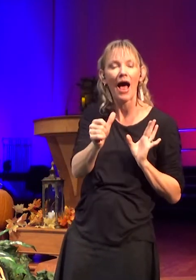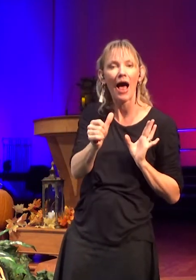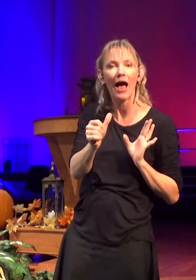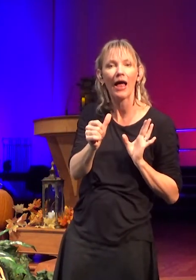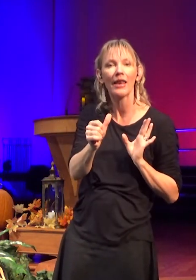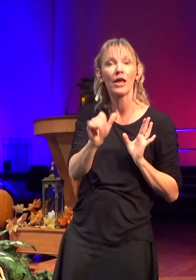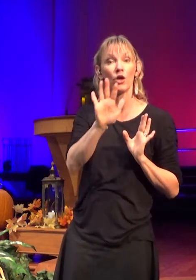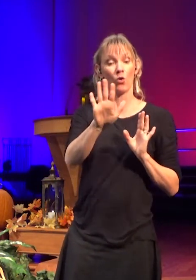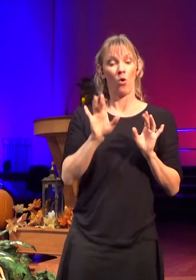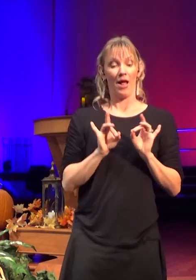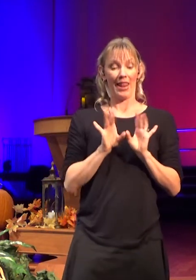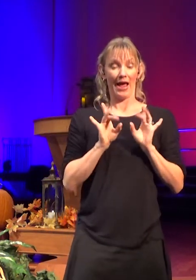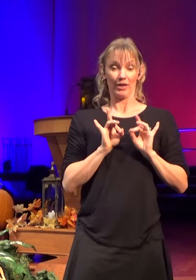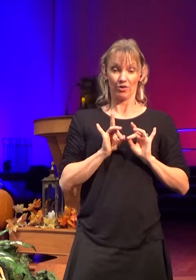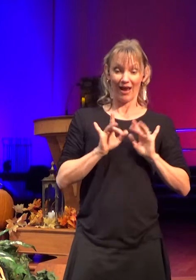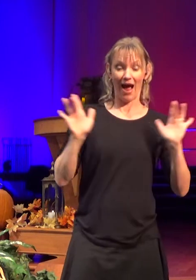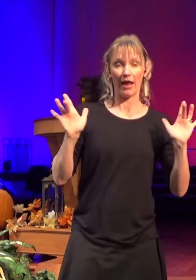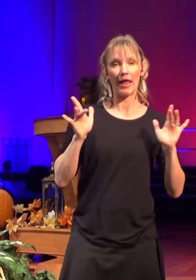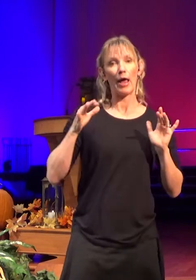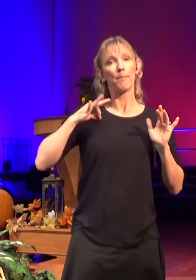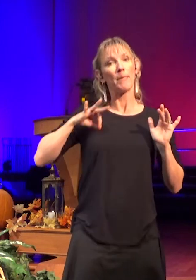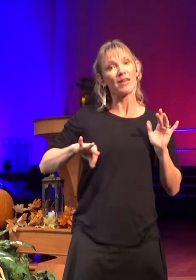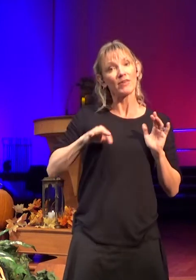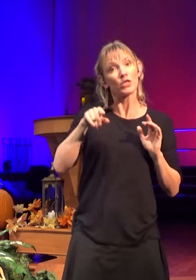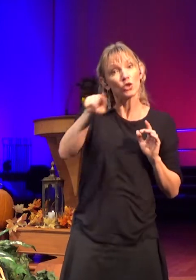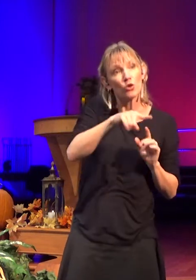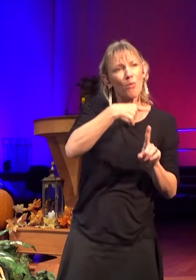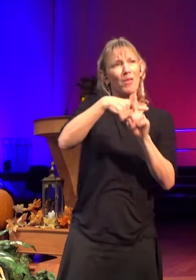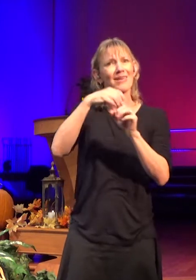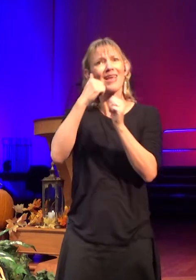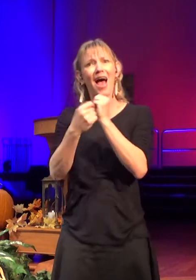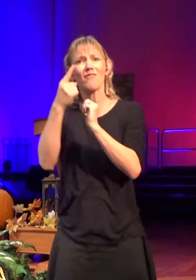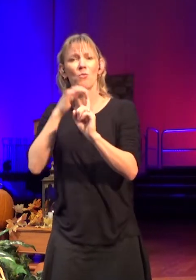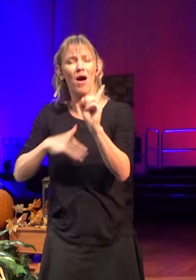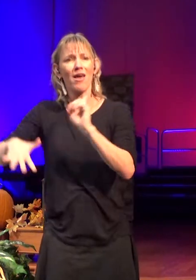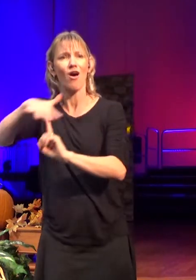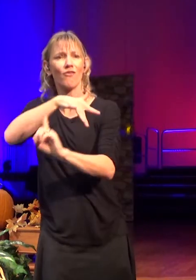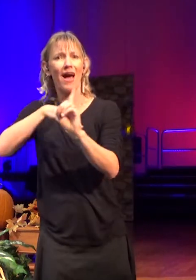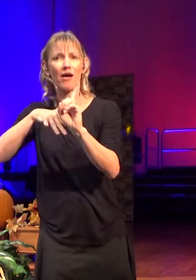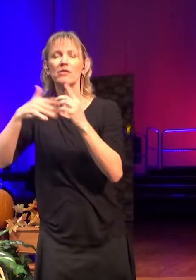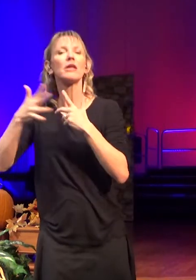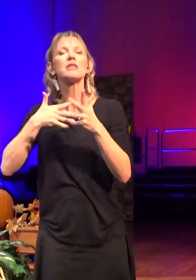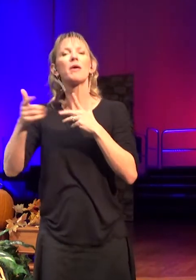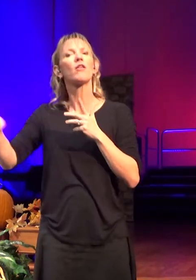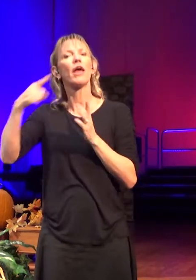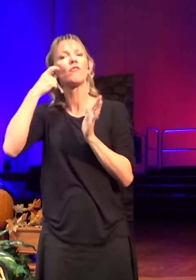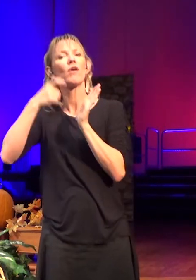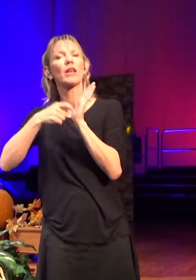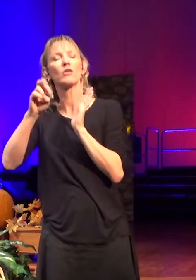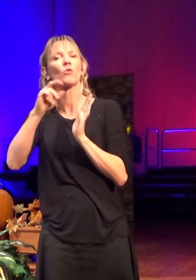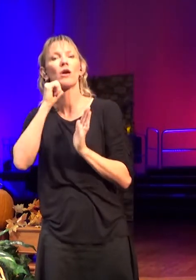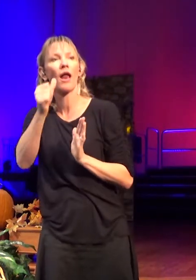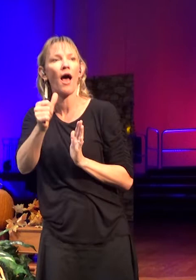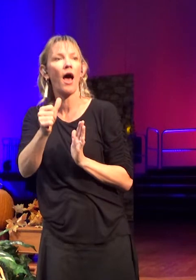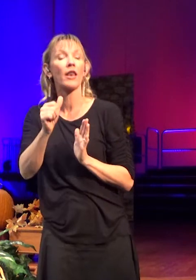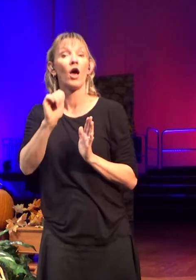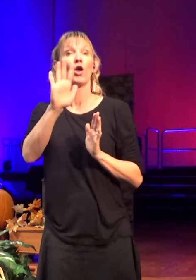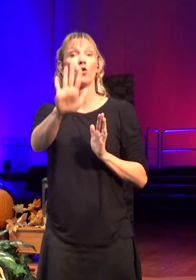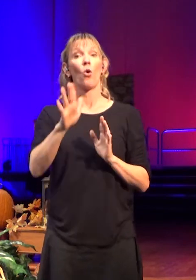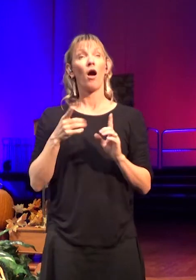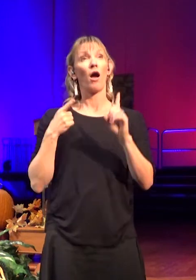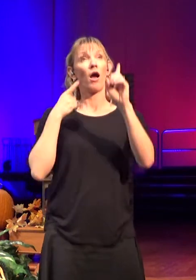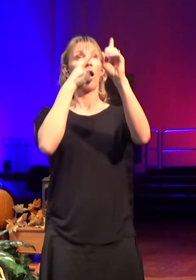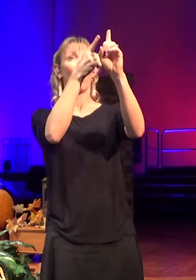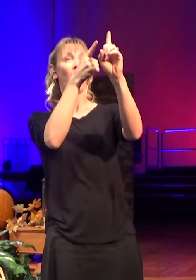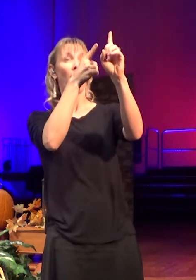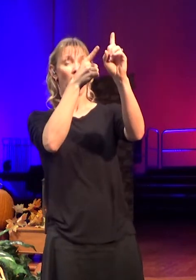Realize that when you shine your light, it benefits not just you, but everyone around you, even if they don't see it at first.